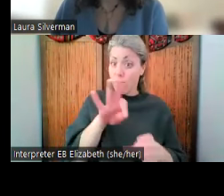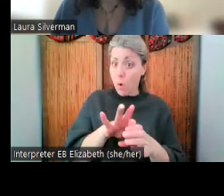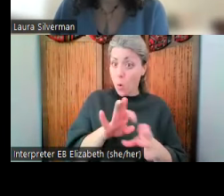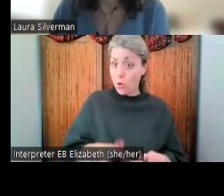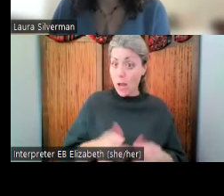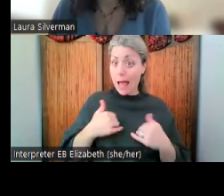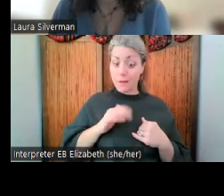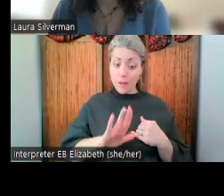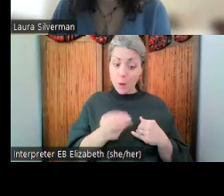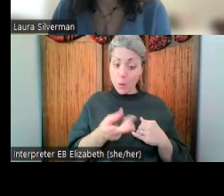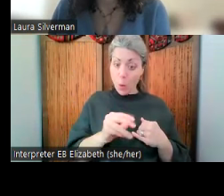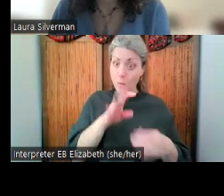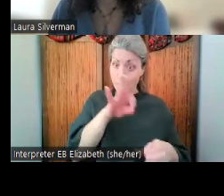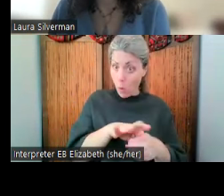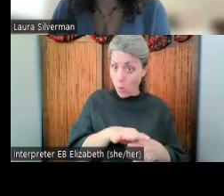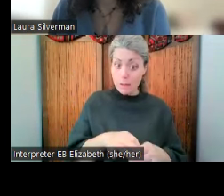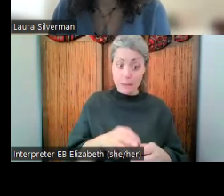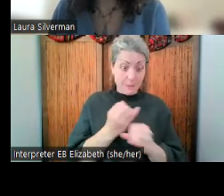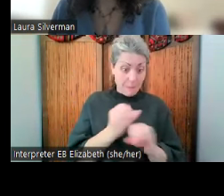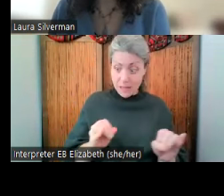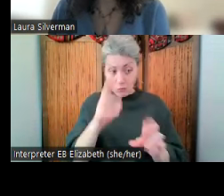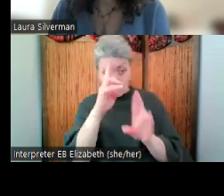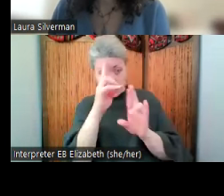that's what the voter chooses to do.